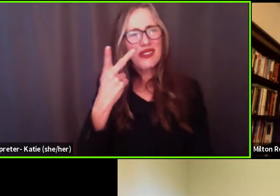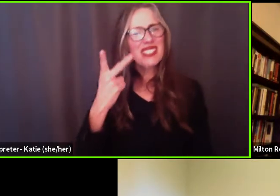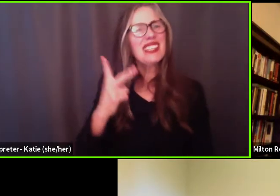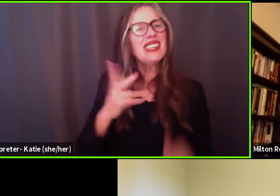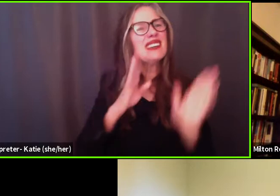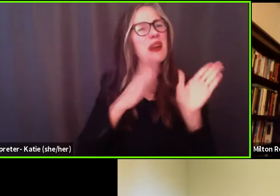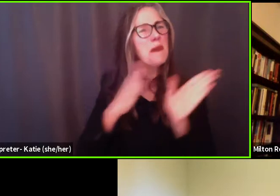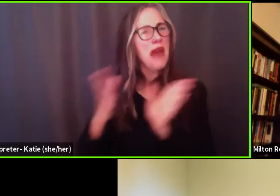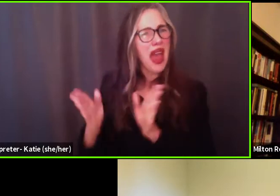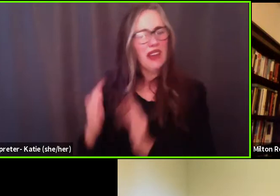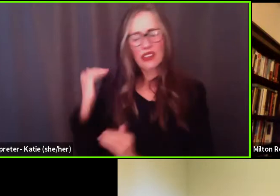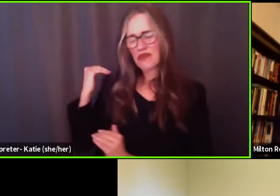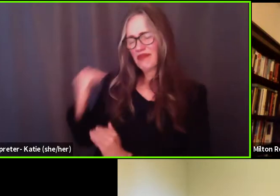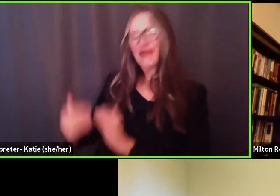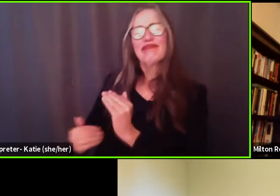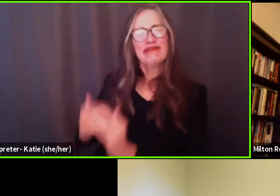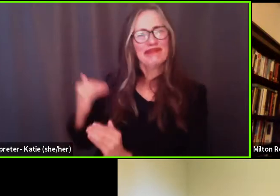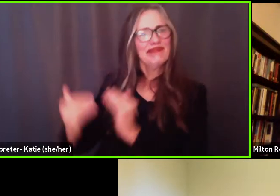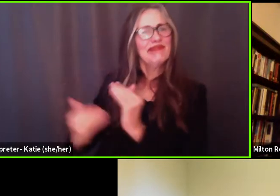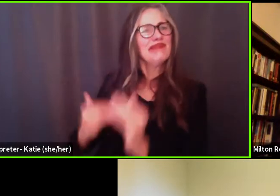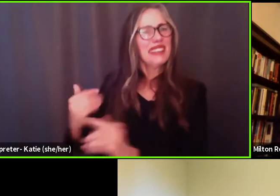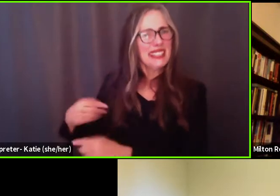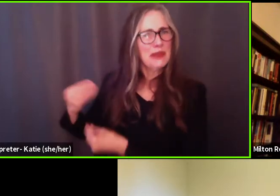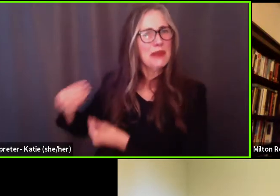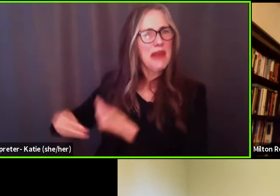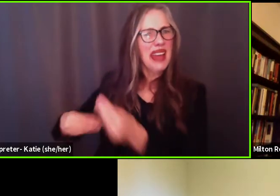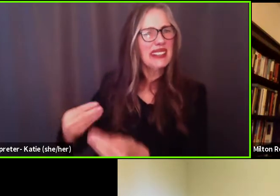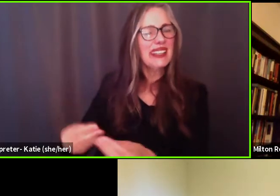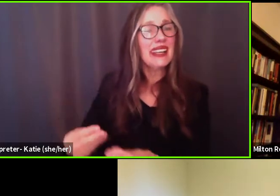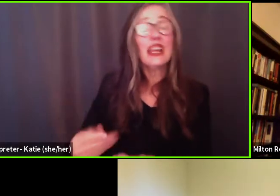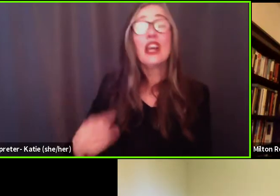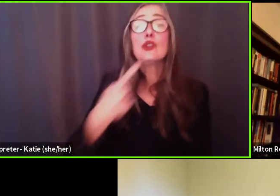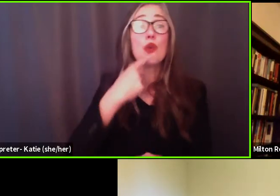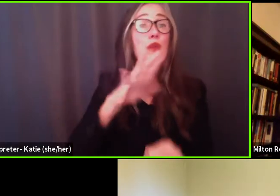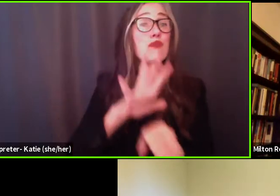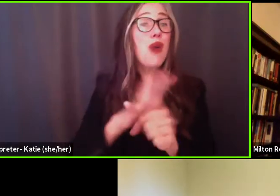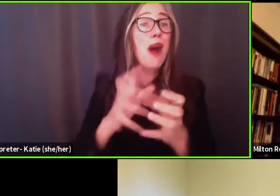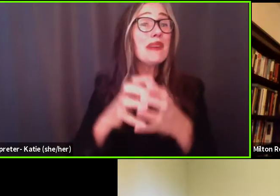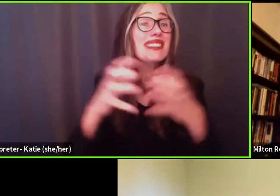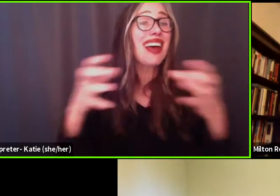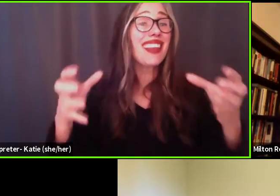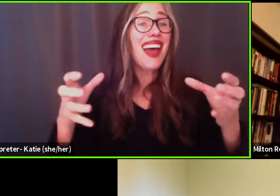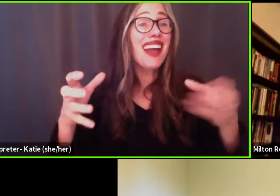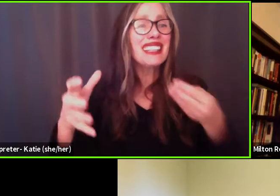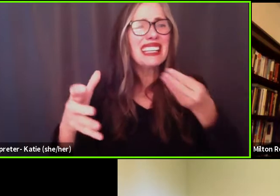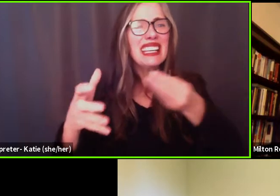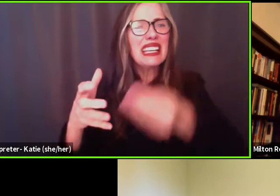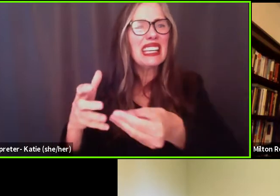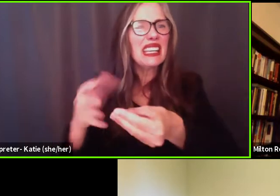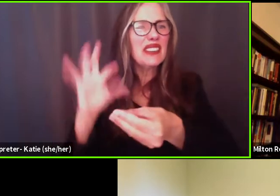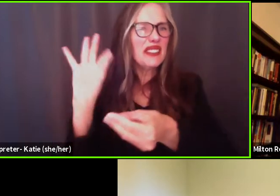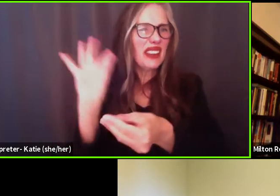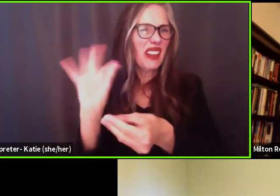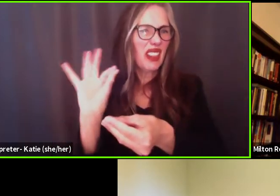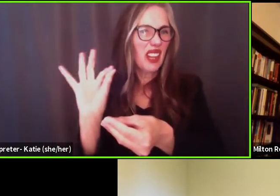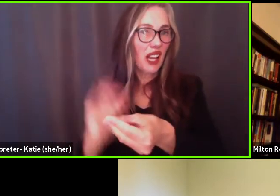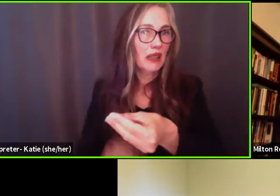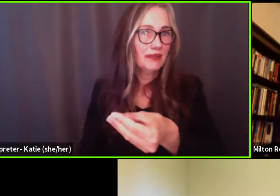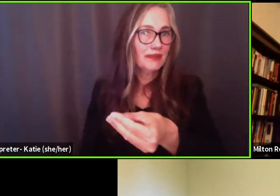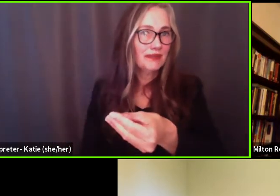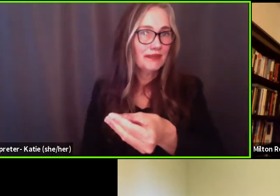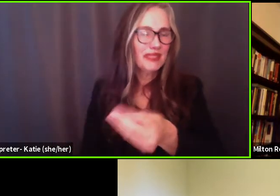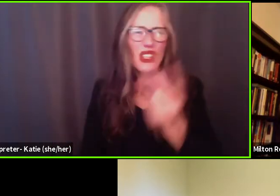vantage point what's the gap between eugenic inspirations and the technological